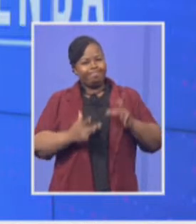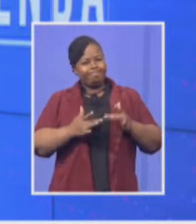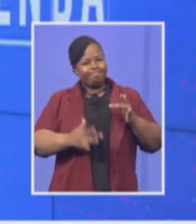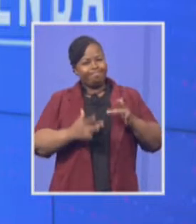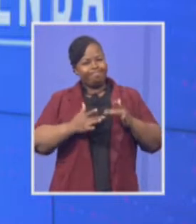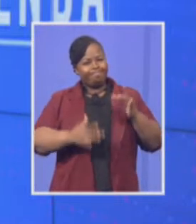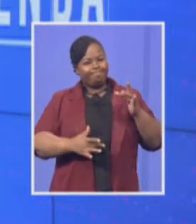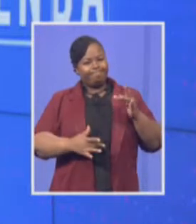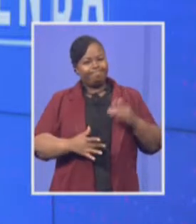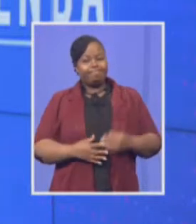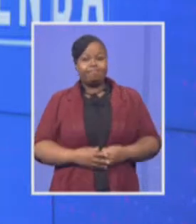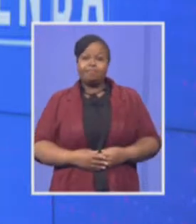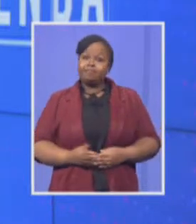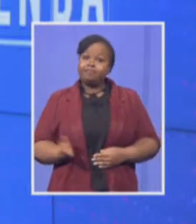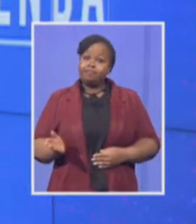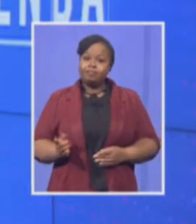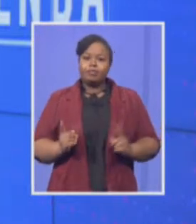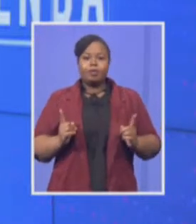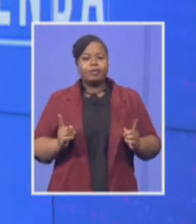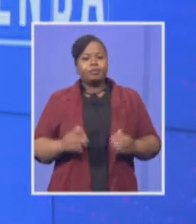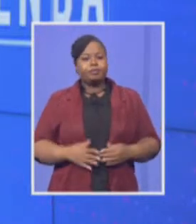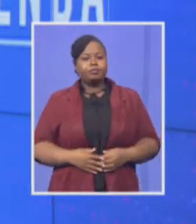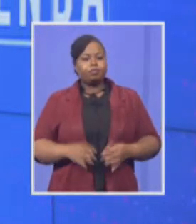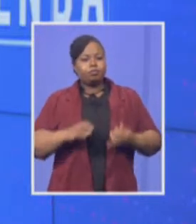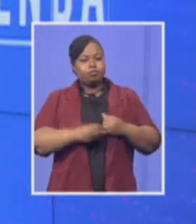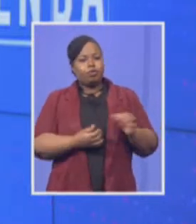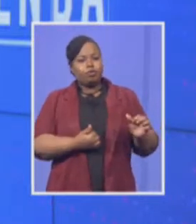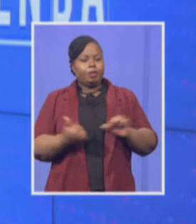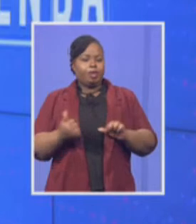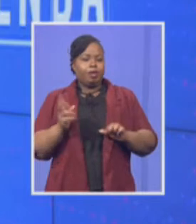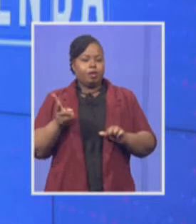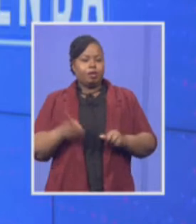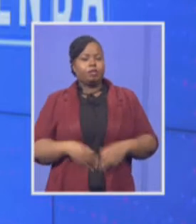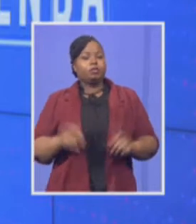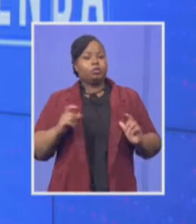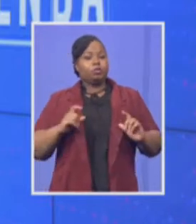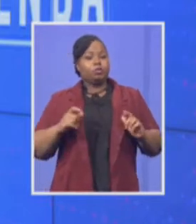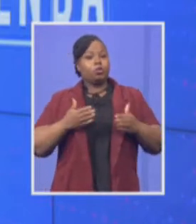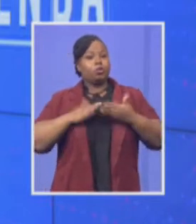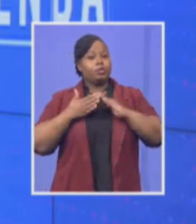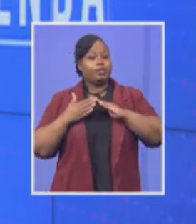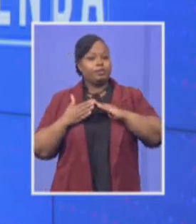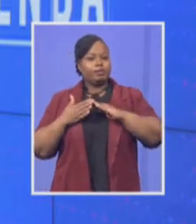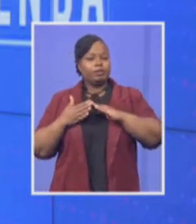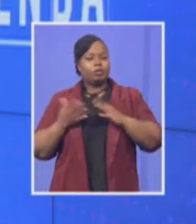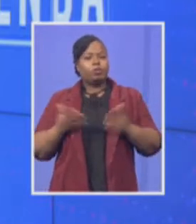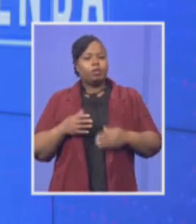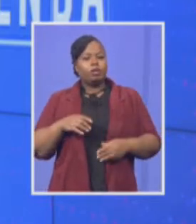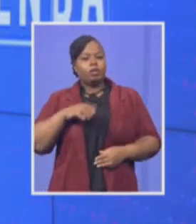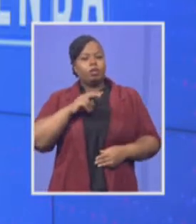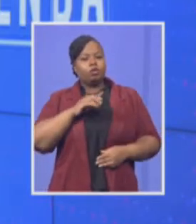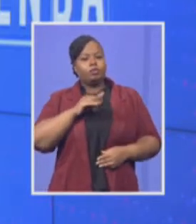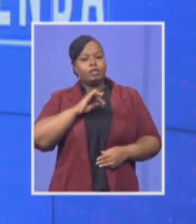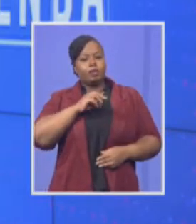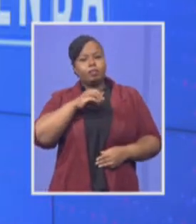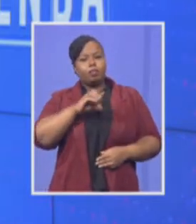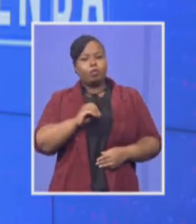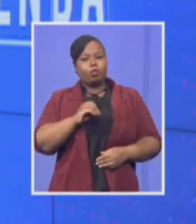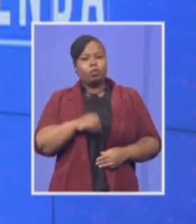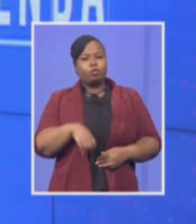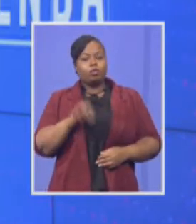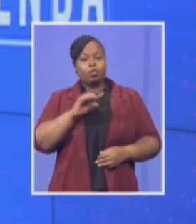out of that, but we'll try to take you back the community of Nomzamo in Orlando East